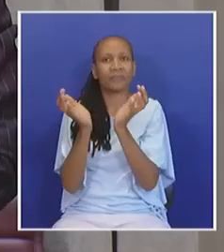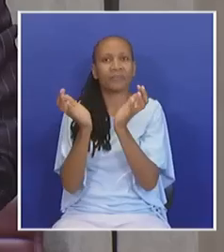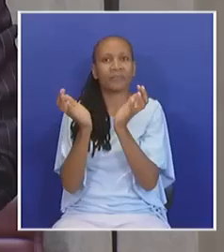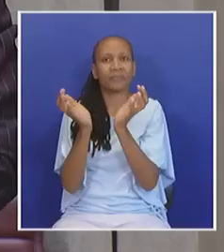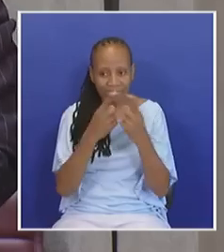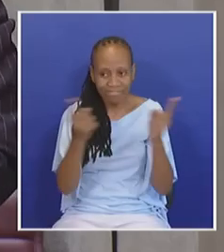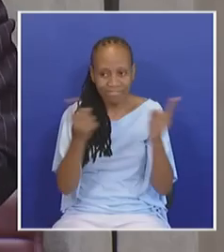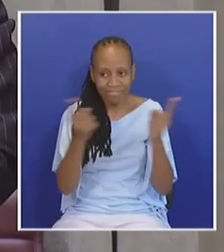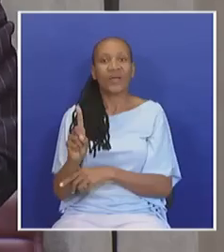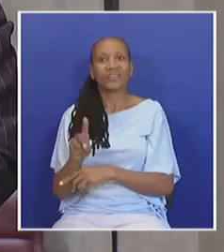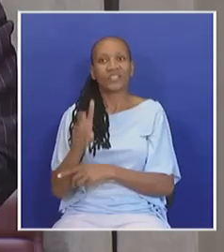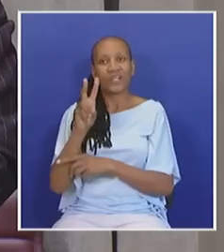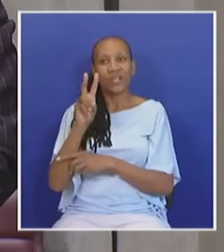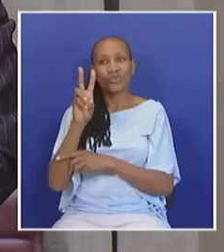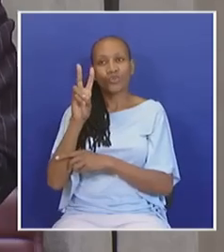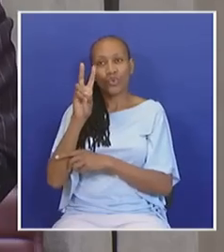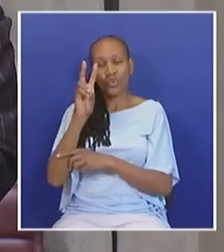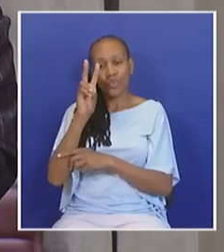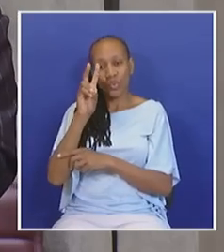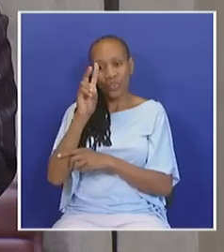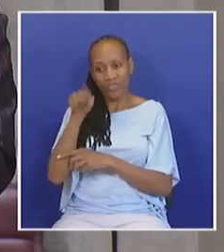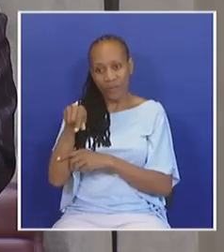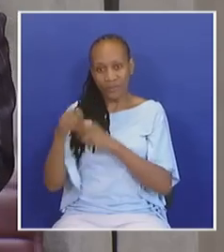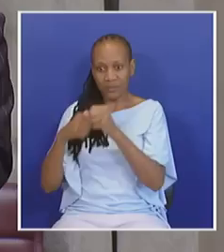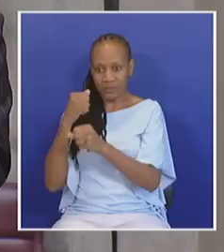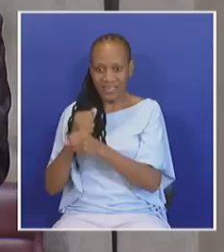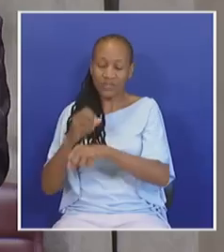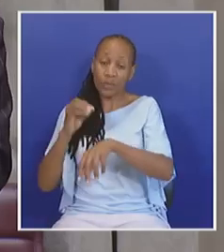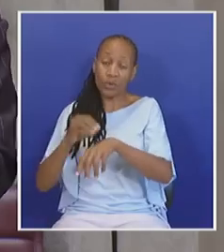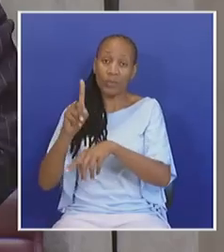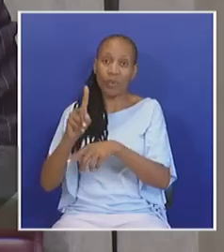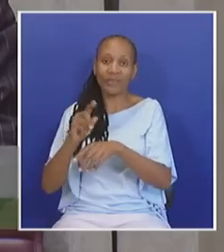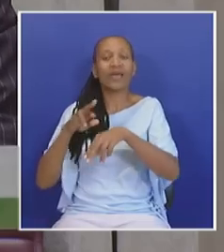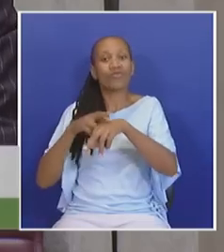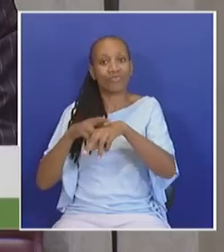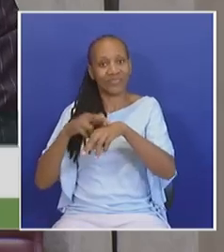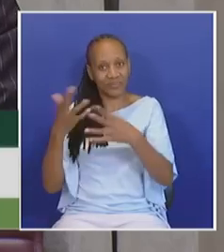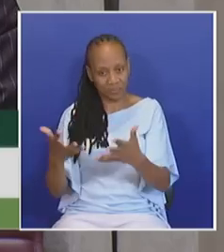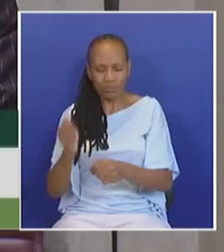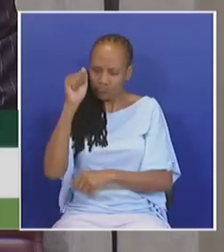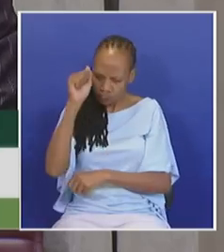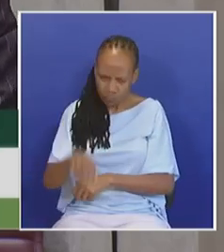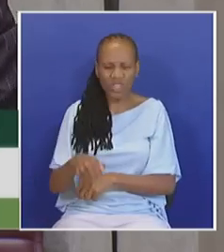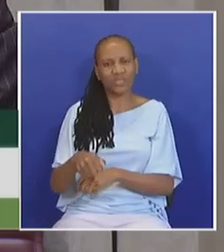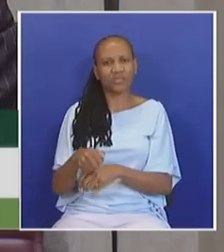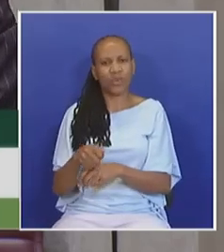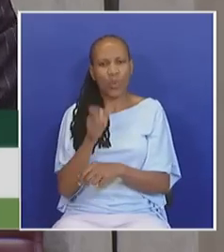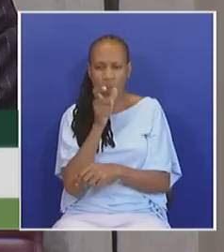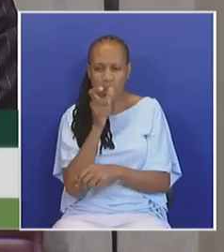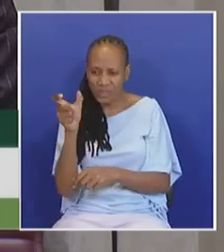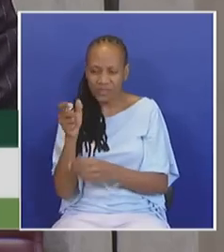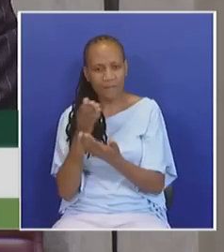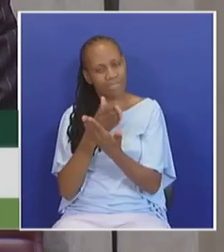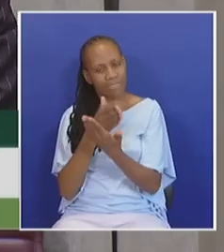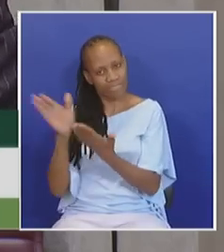of the 20th century is the problem of the color line." Indeed, those prophetic words were to come to pass, as the